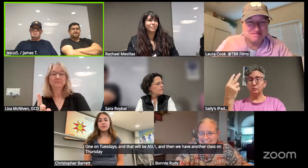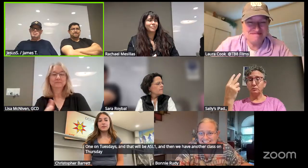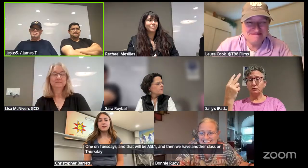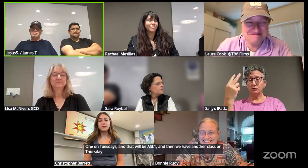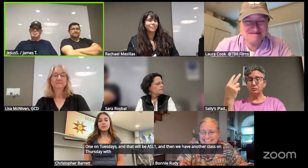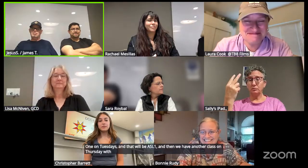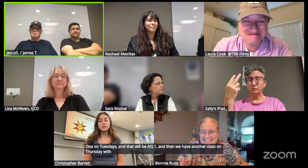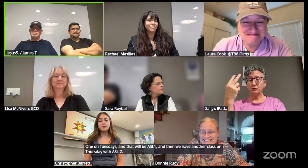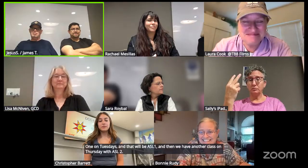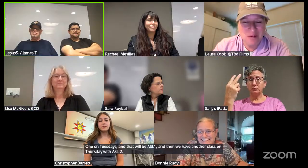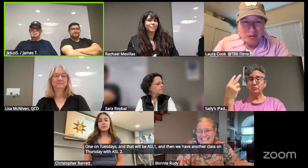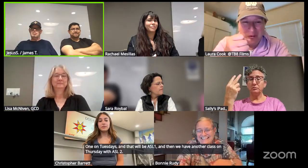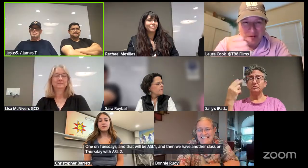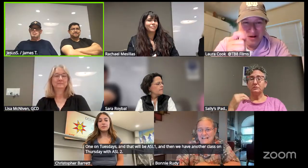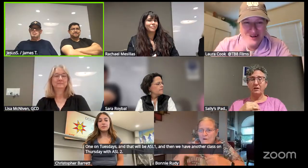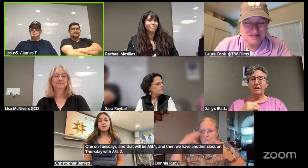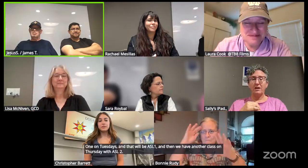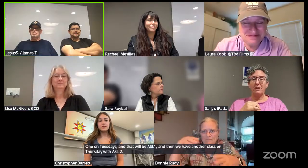2.